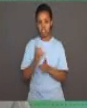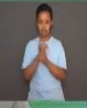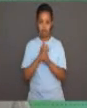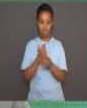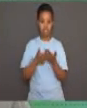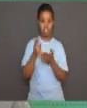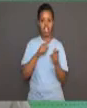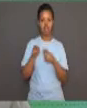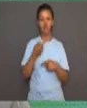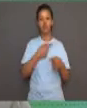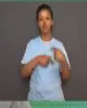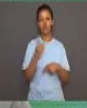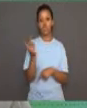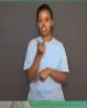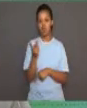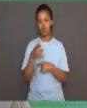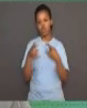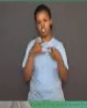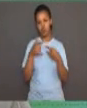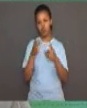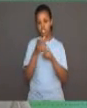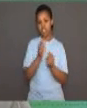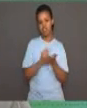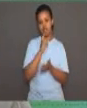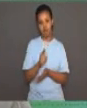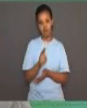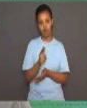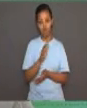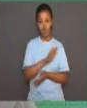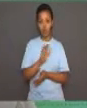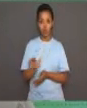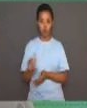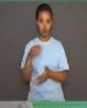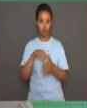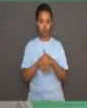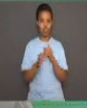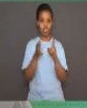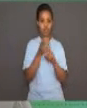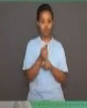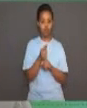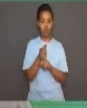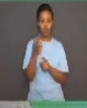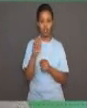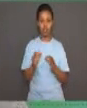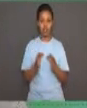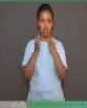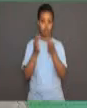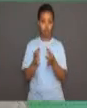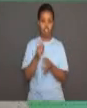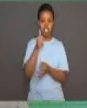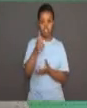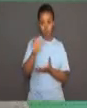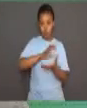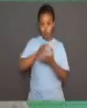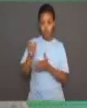offspring that carry the genes of two races. The offspring then pass on